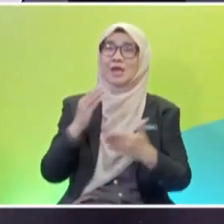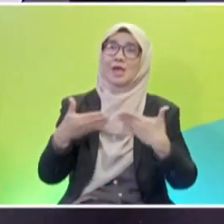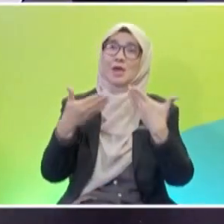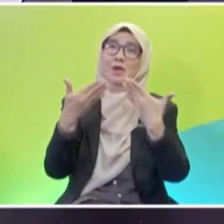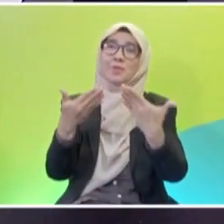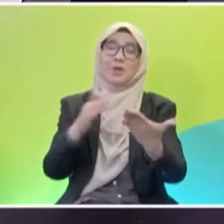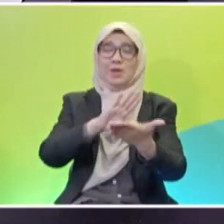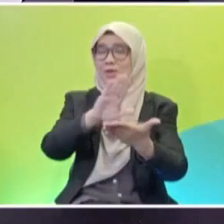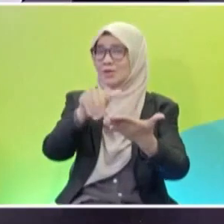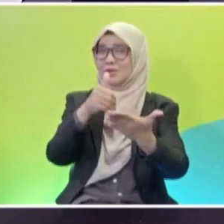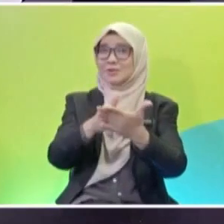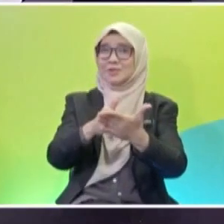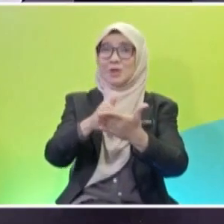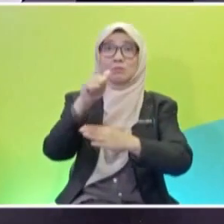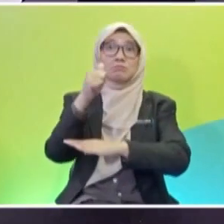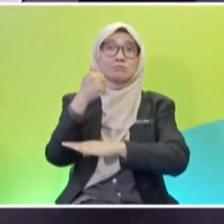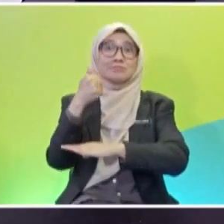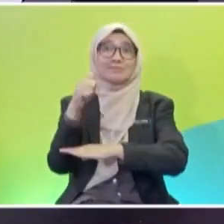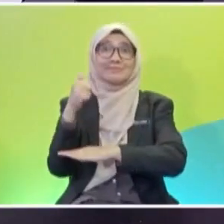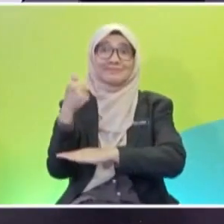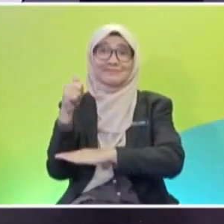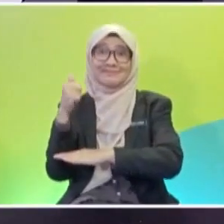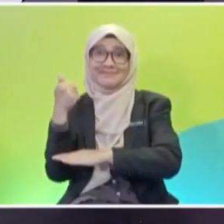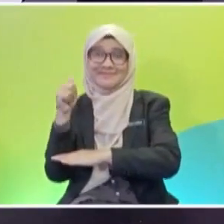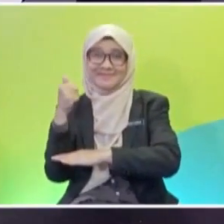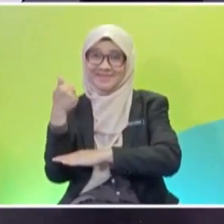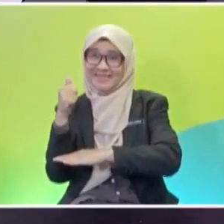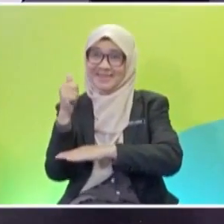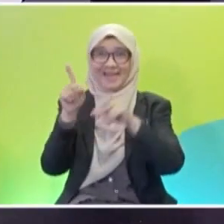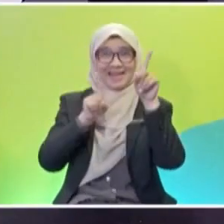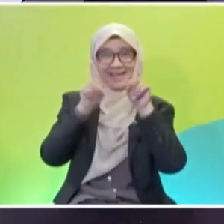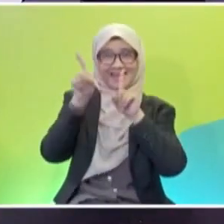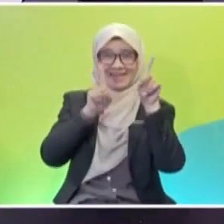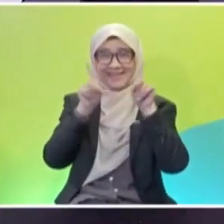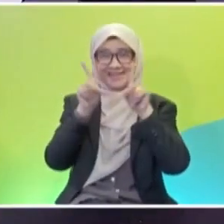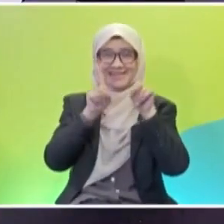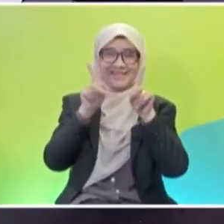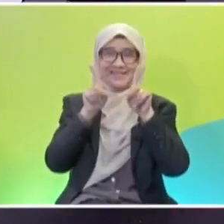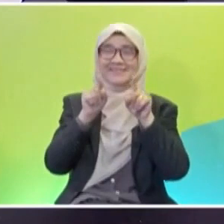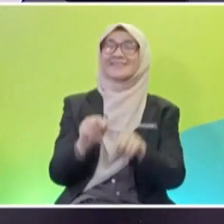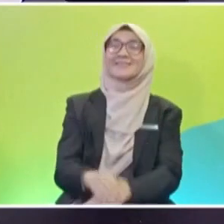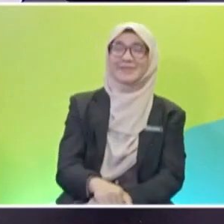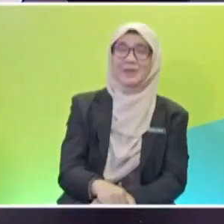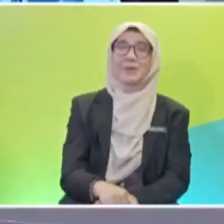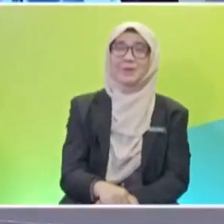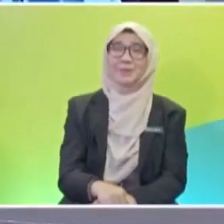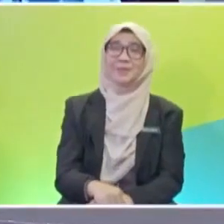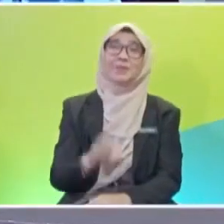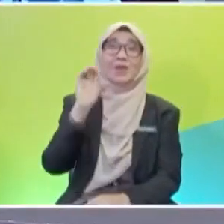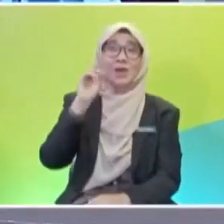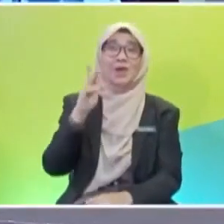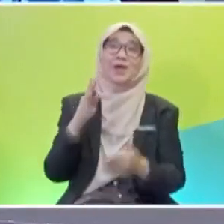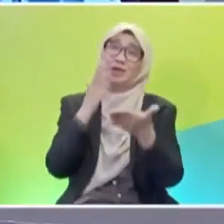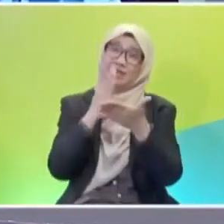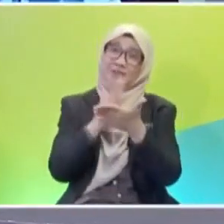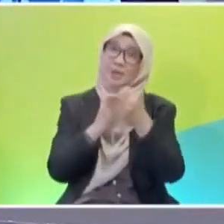them all 10 stars for this particular segment. All right, great well job, done, guys. Girls, for today. All right, we're going for a short break